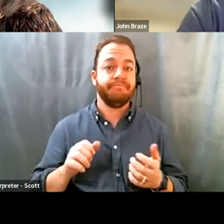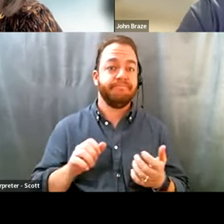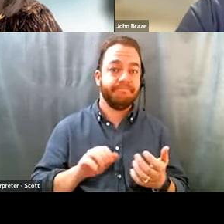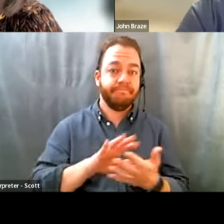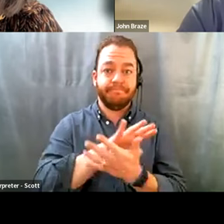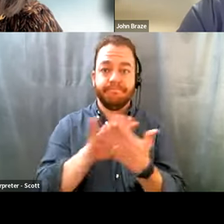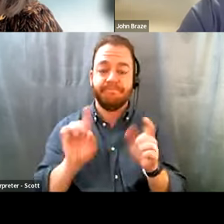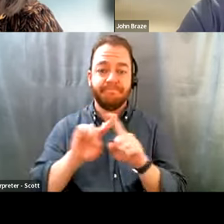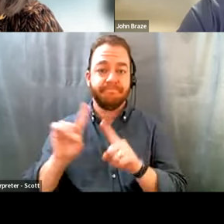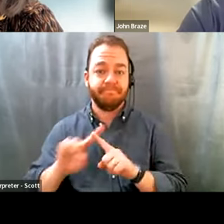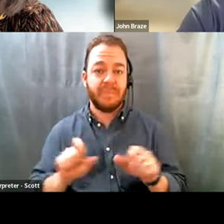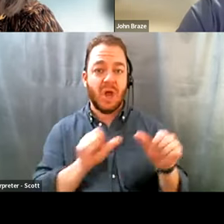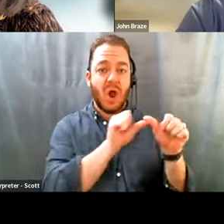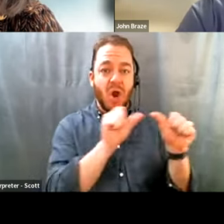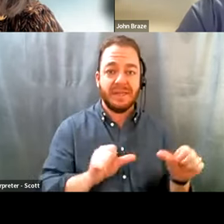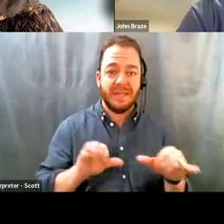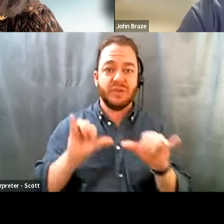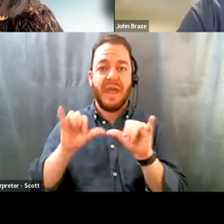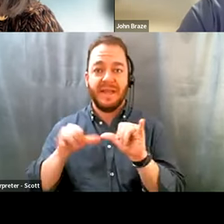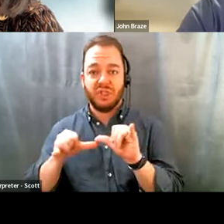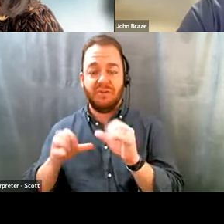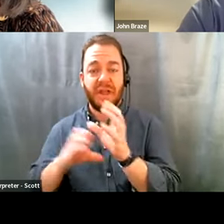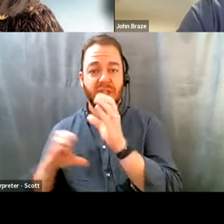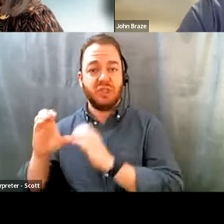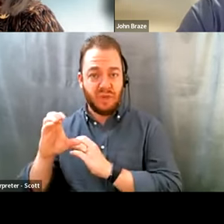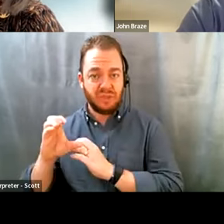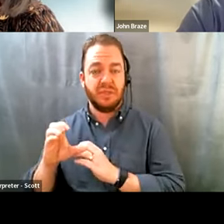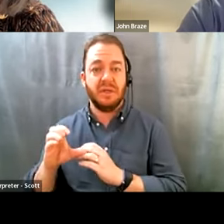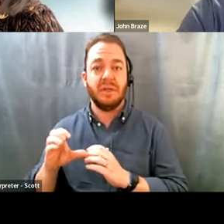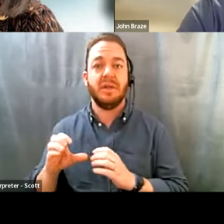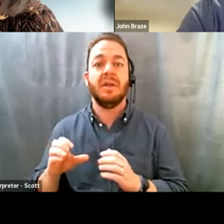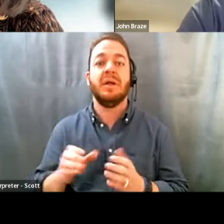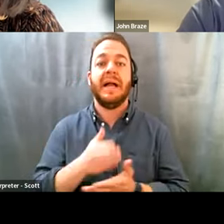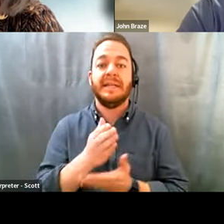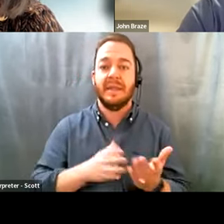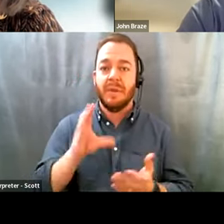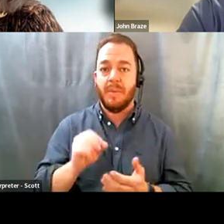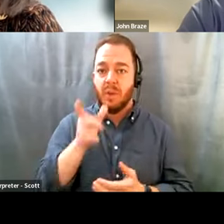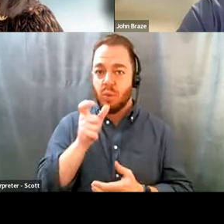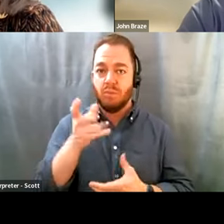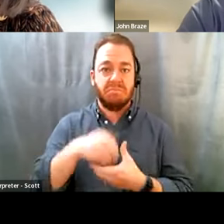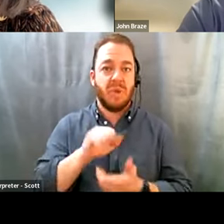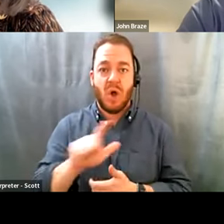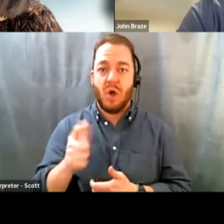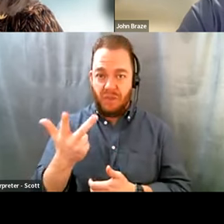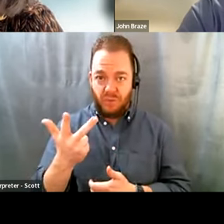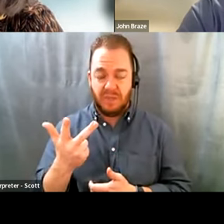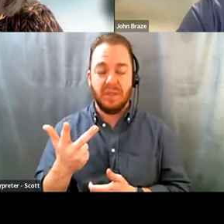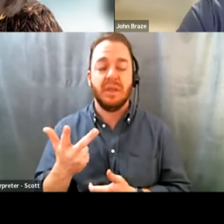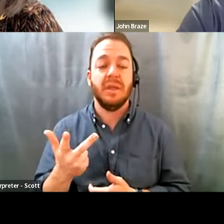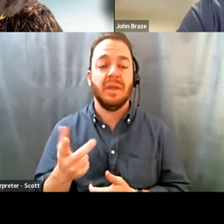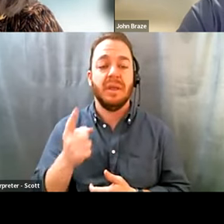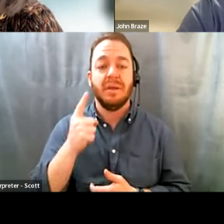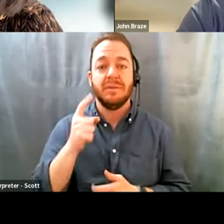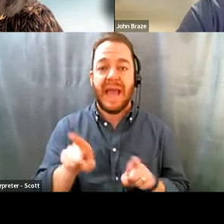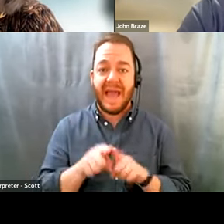of architectural, engineering, and construction, and some firms who do all three. As